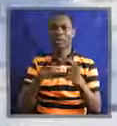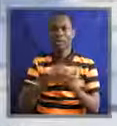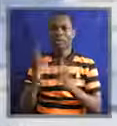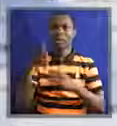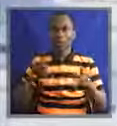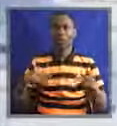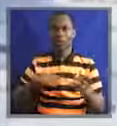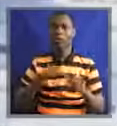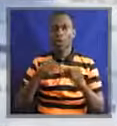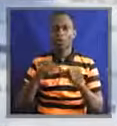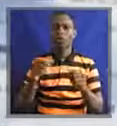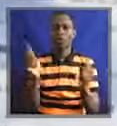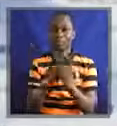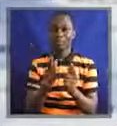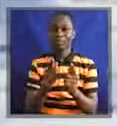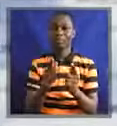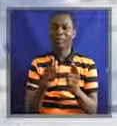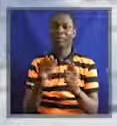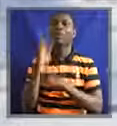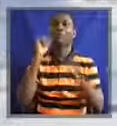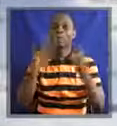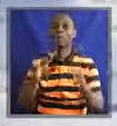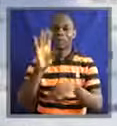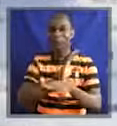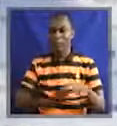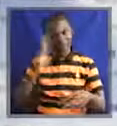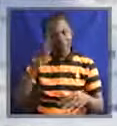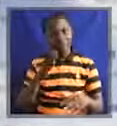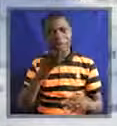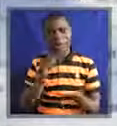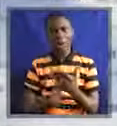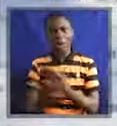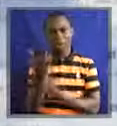hye Awurade enshaw se wati mi anopae next week eya nepa ye besan ahia mo biem